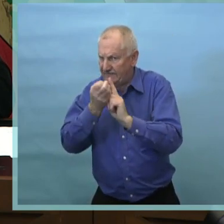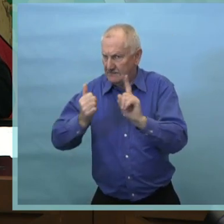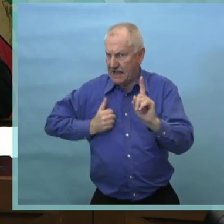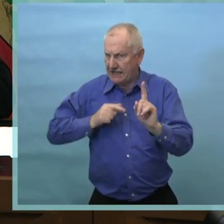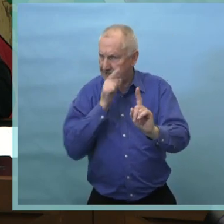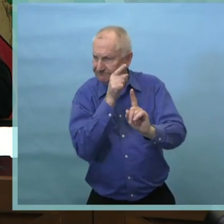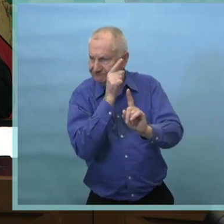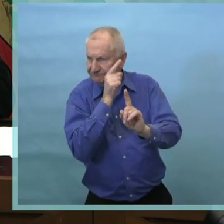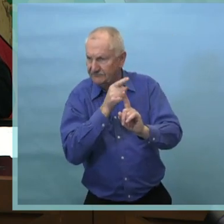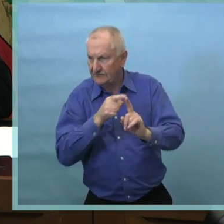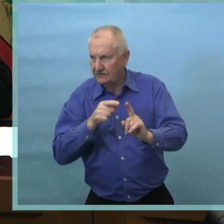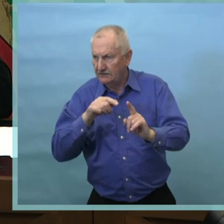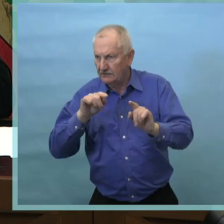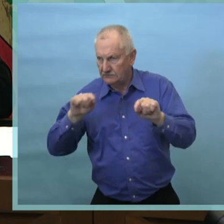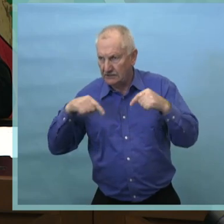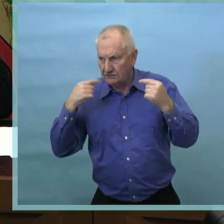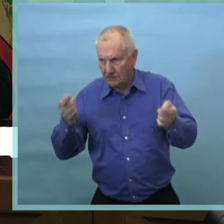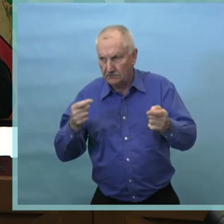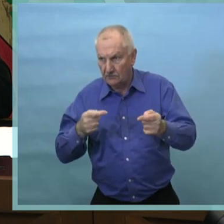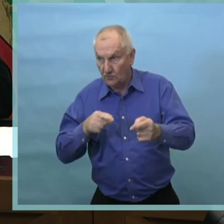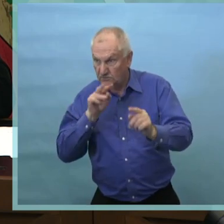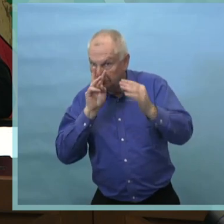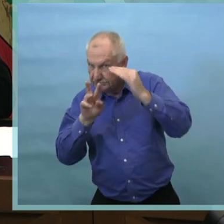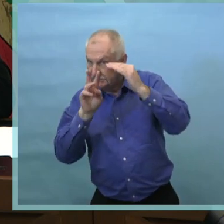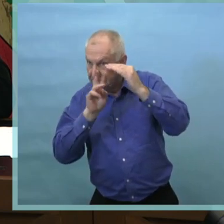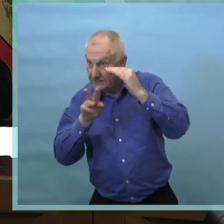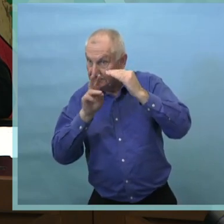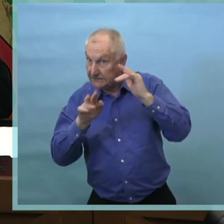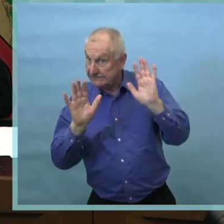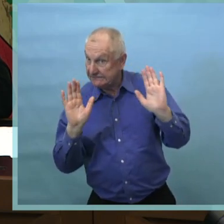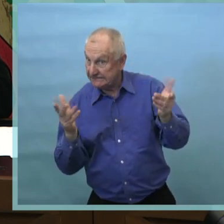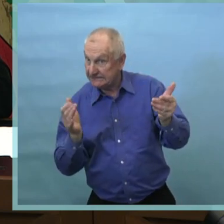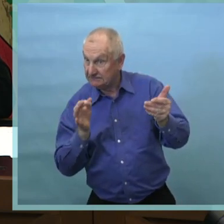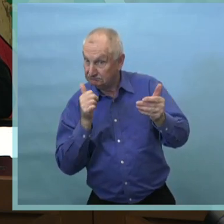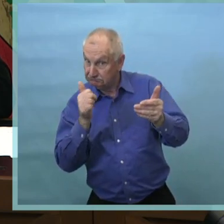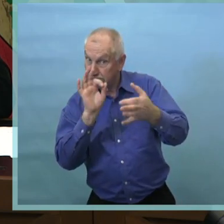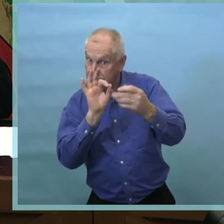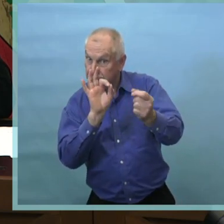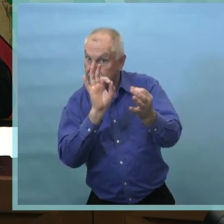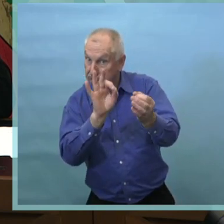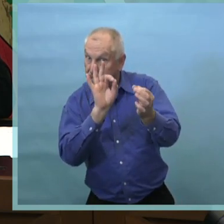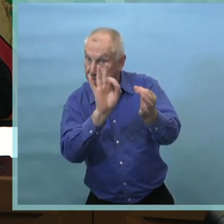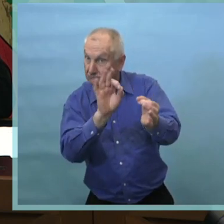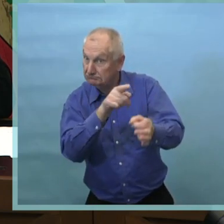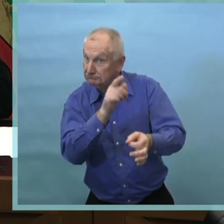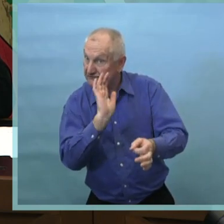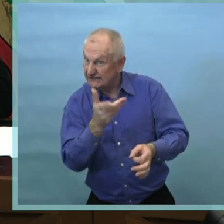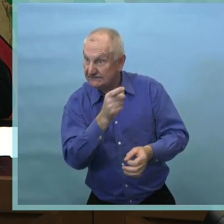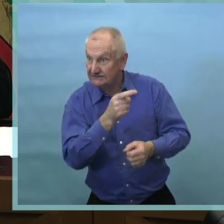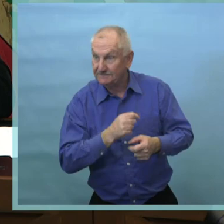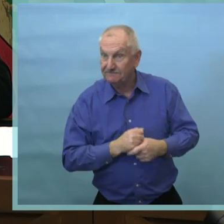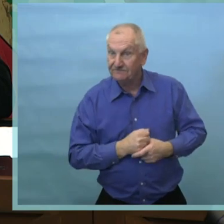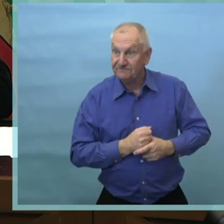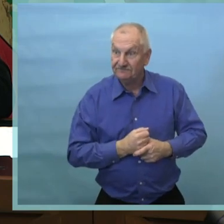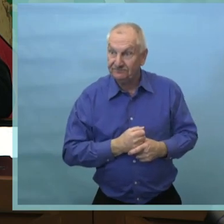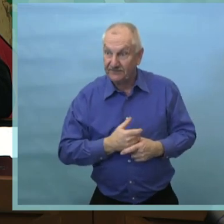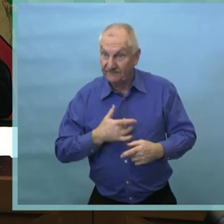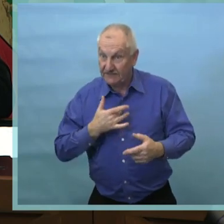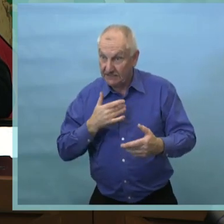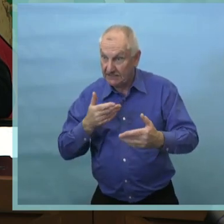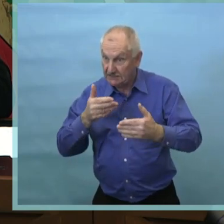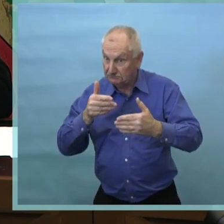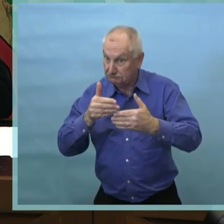predicted, and their predictions have been spot on. We would say that we should be in good shape. But